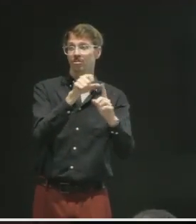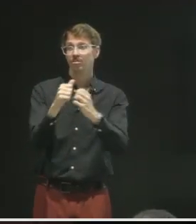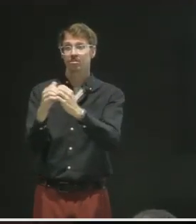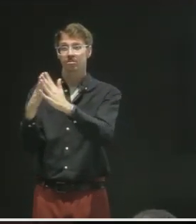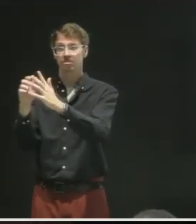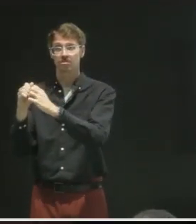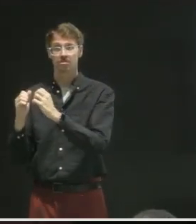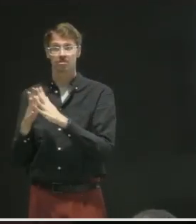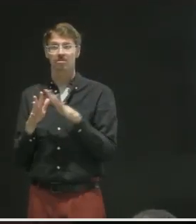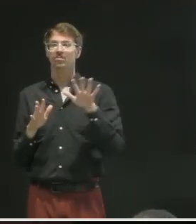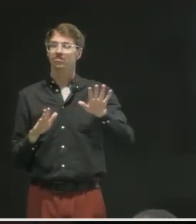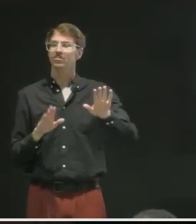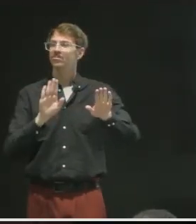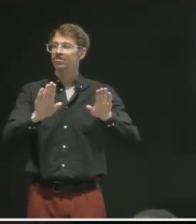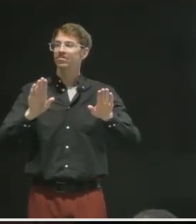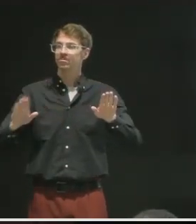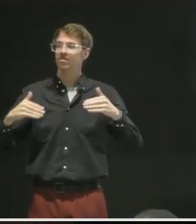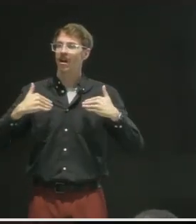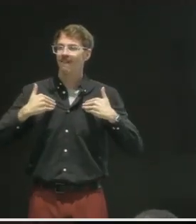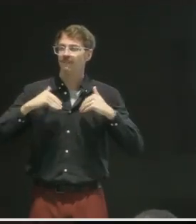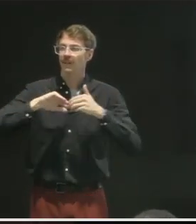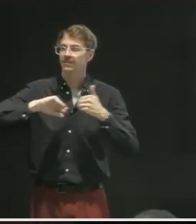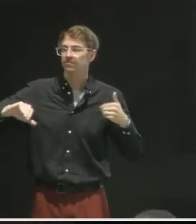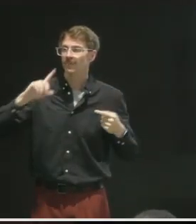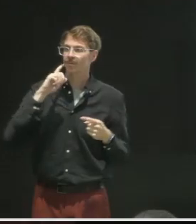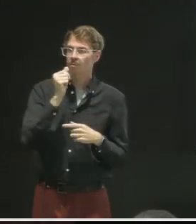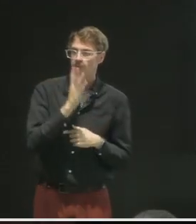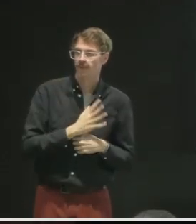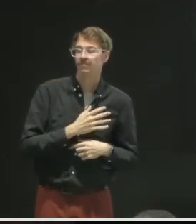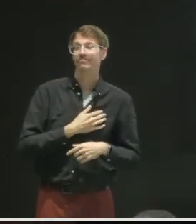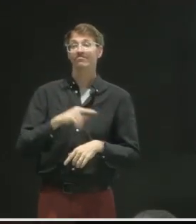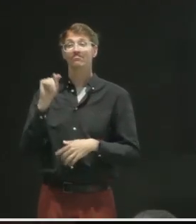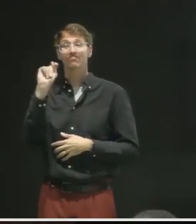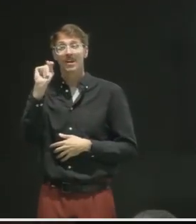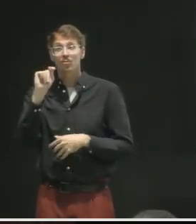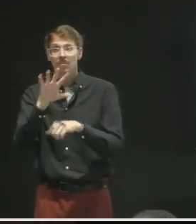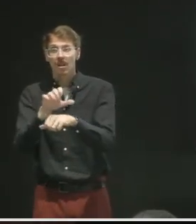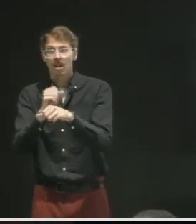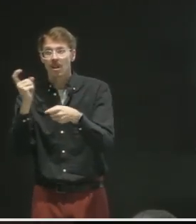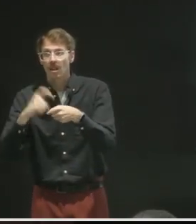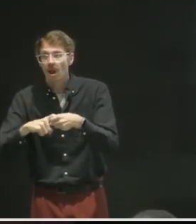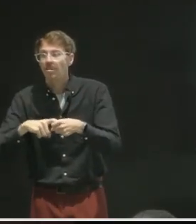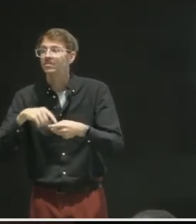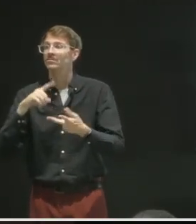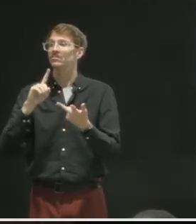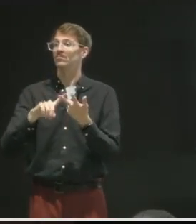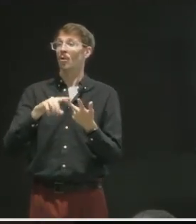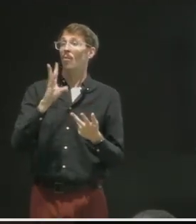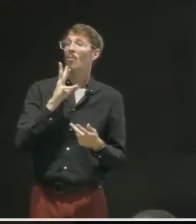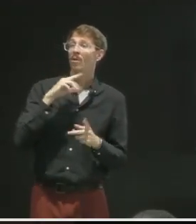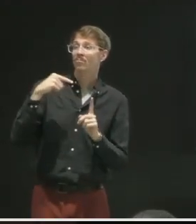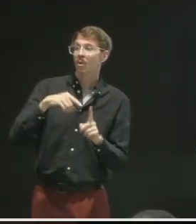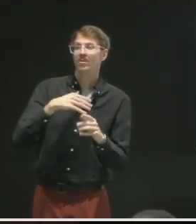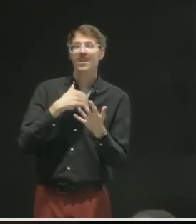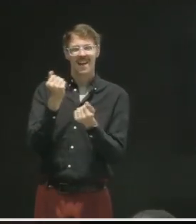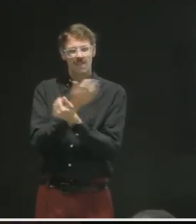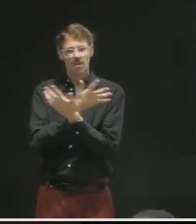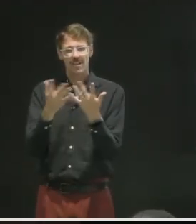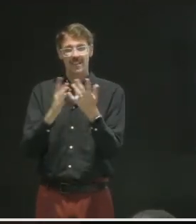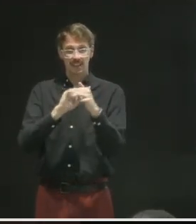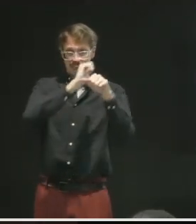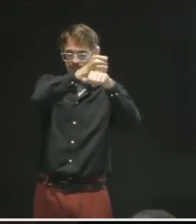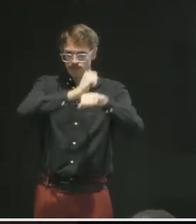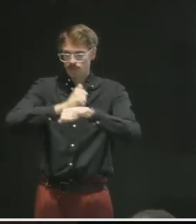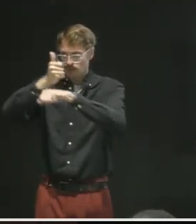separate spaces for women, that the latrines have locks, that the water points are in well-lit places that might not increase danger and risk